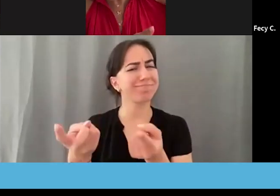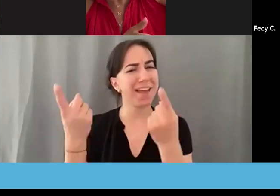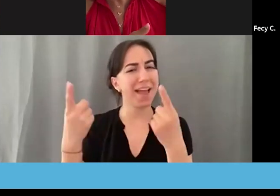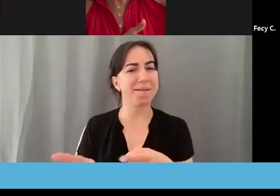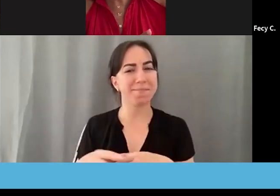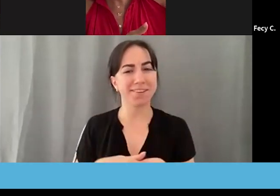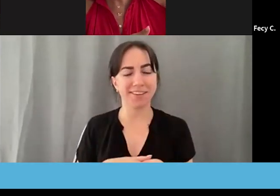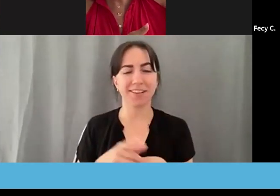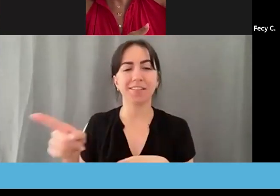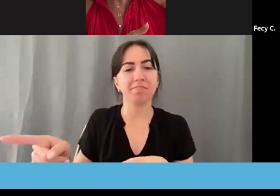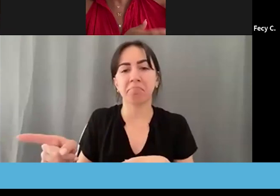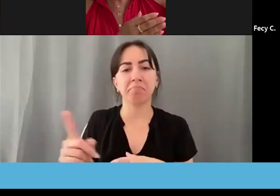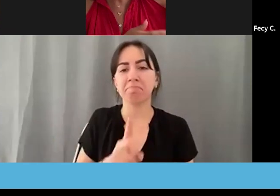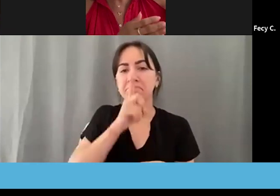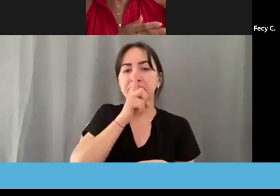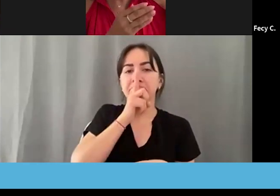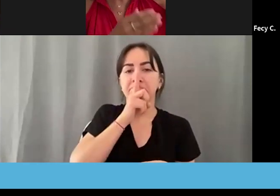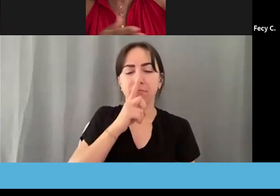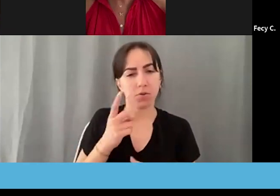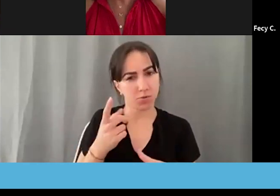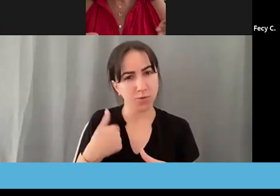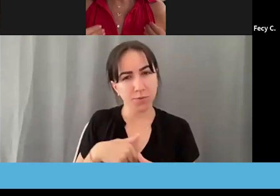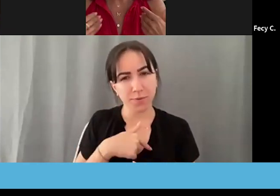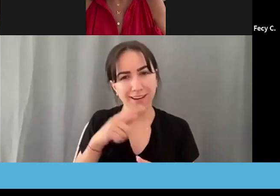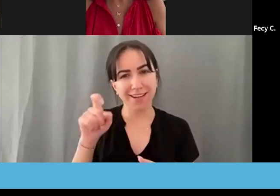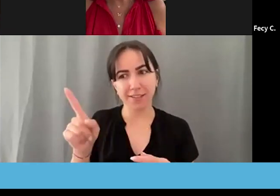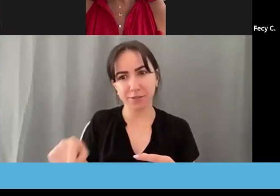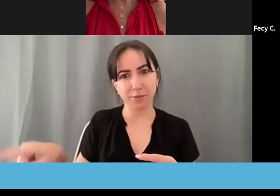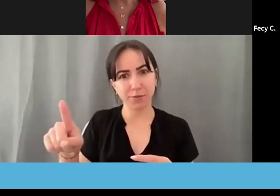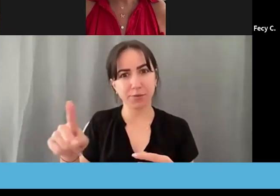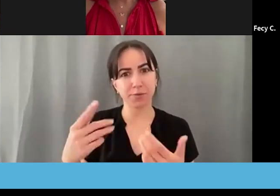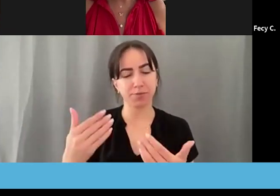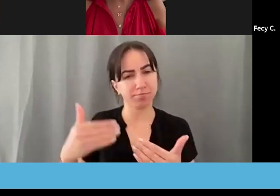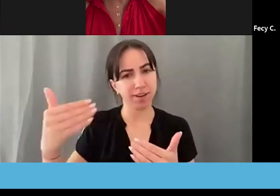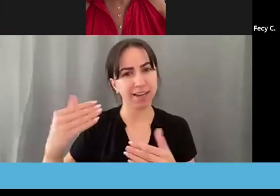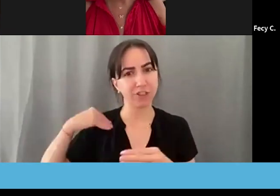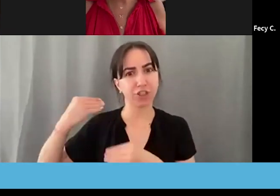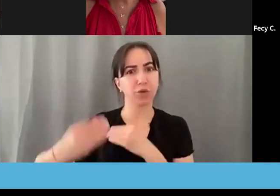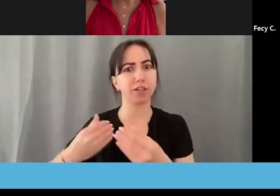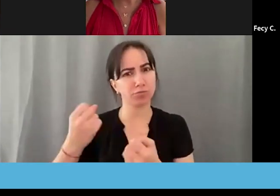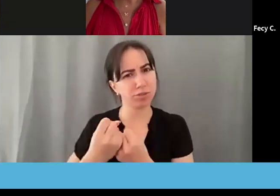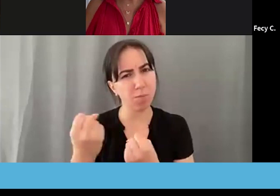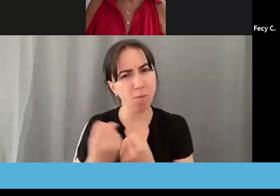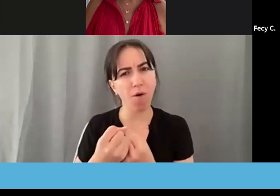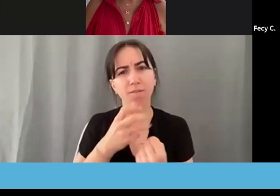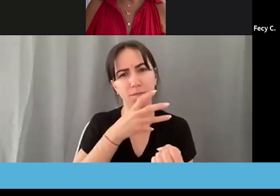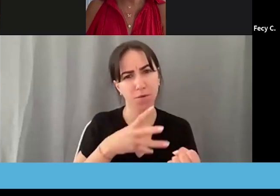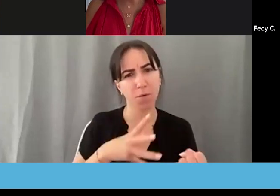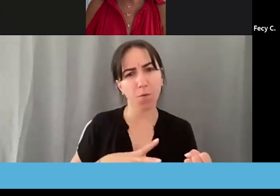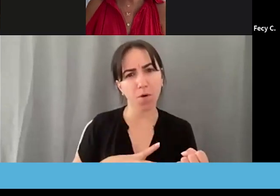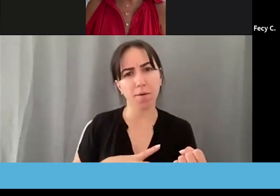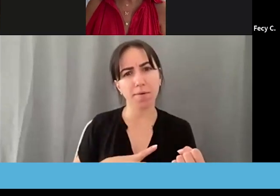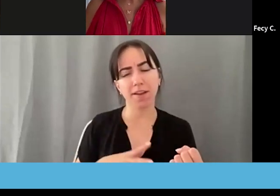and they're not speaking up. We need you all. We need that next generation to speak up. Speak up for the young lady next